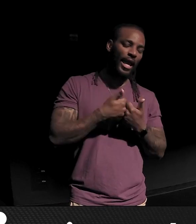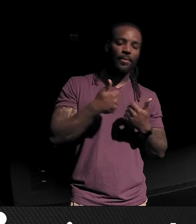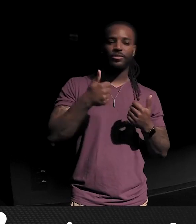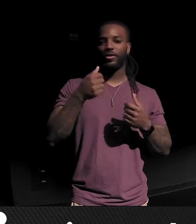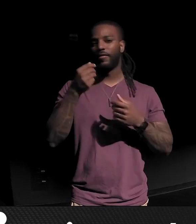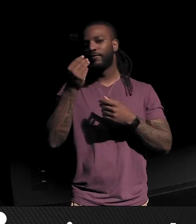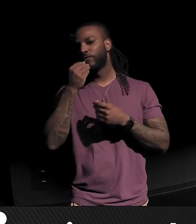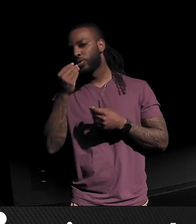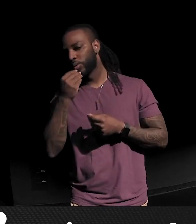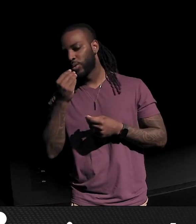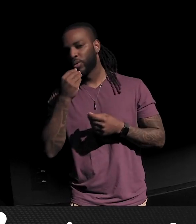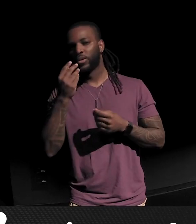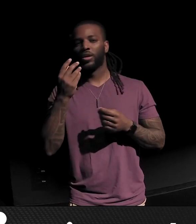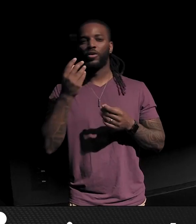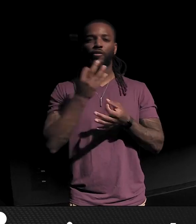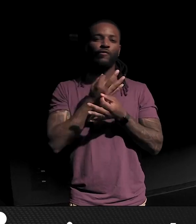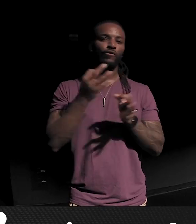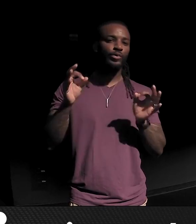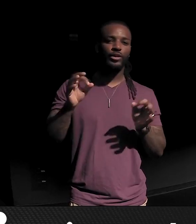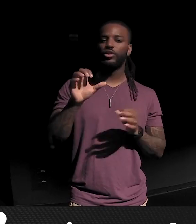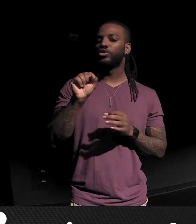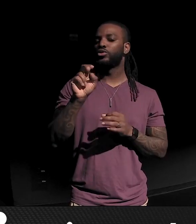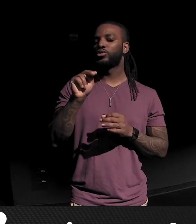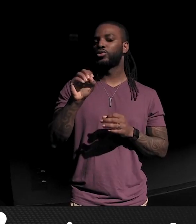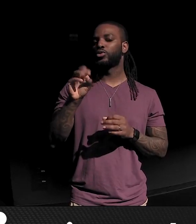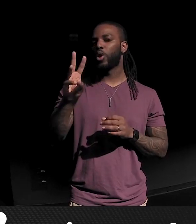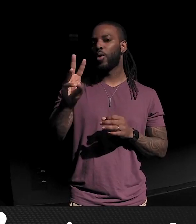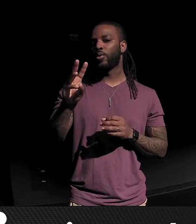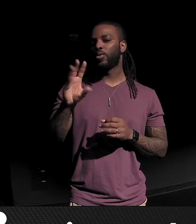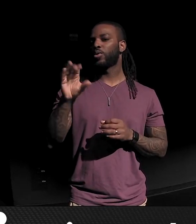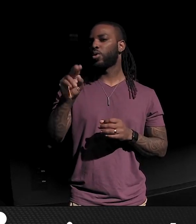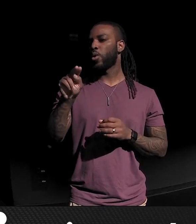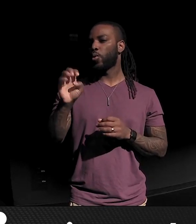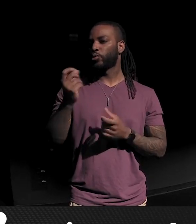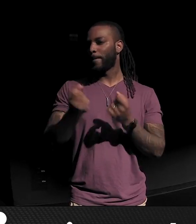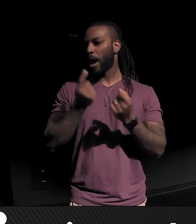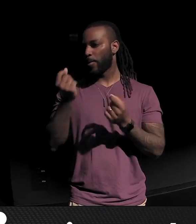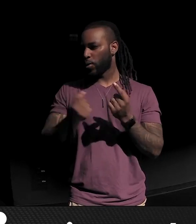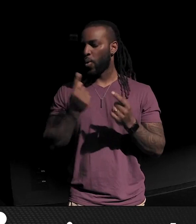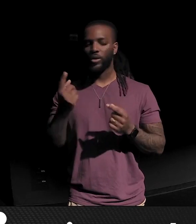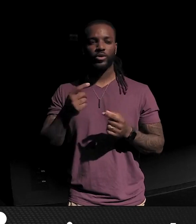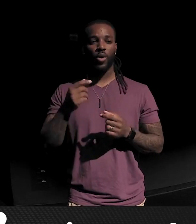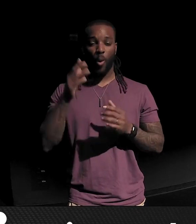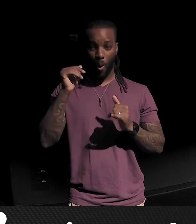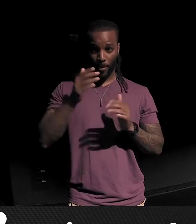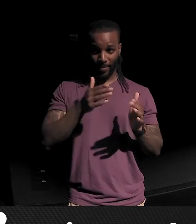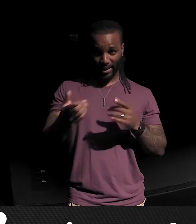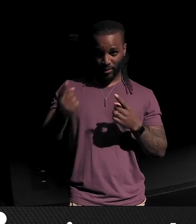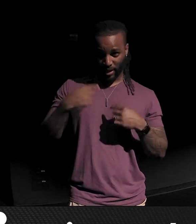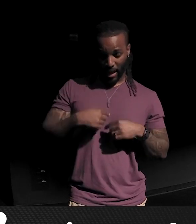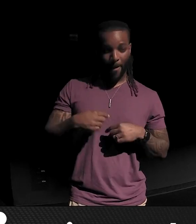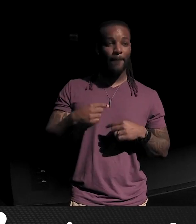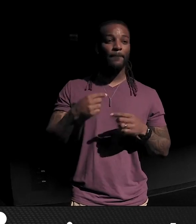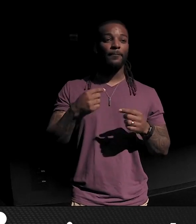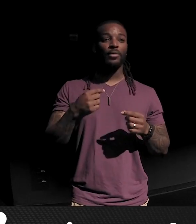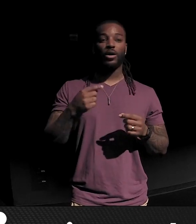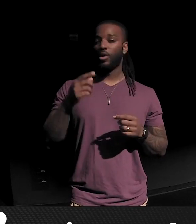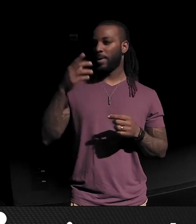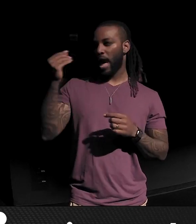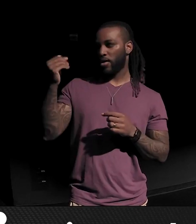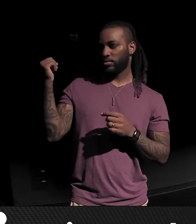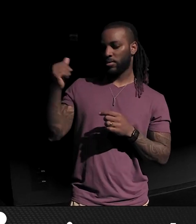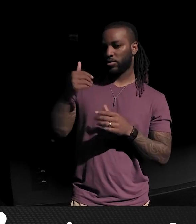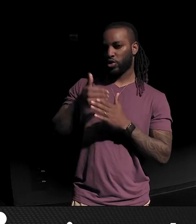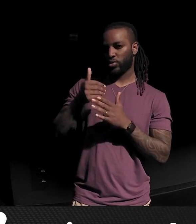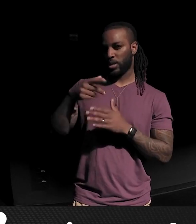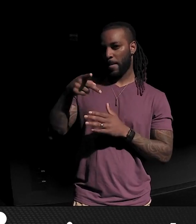and free snow cones and popcorn, and we're just going to have a great time. So hope you'll plan to meet us out on the patio by the pond in